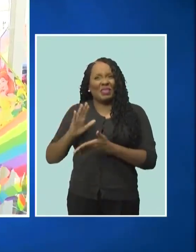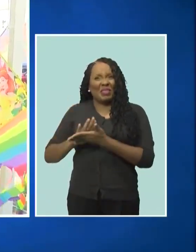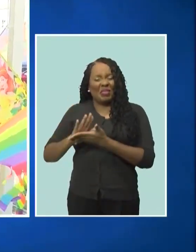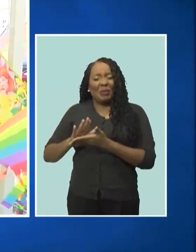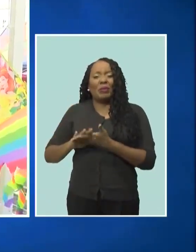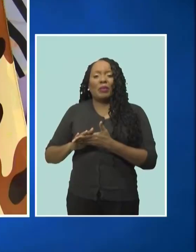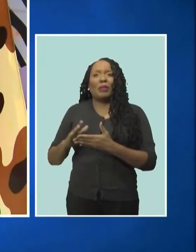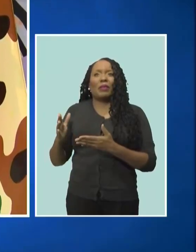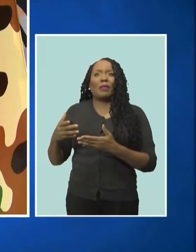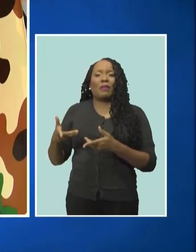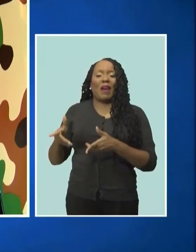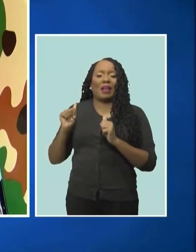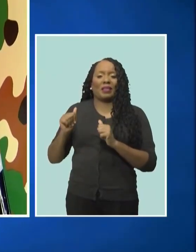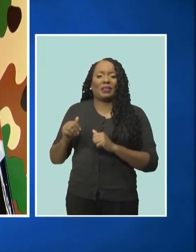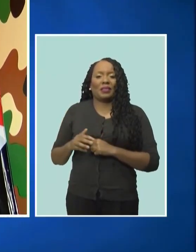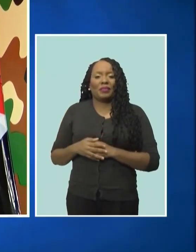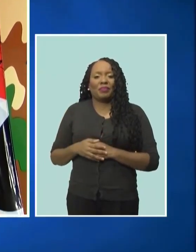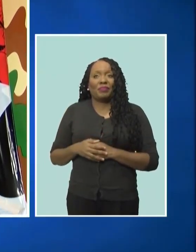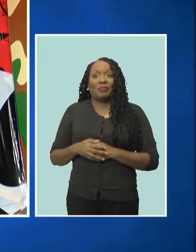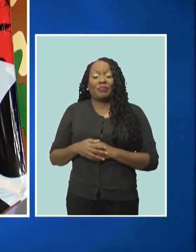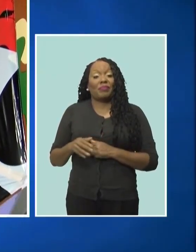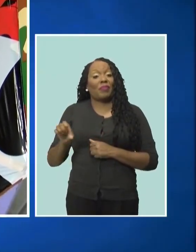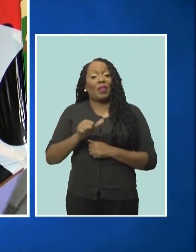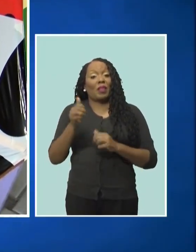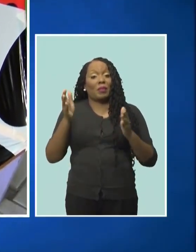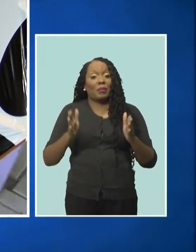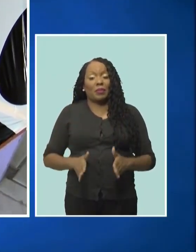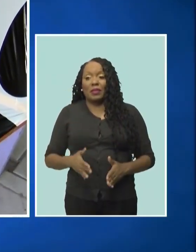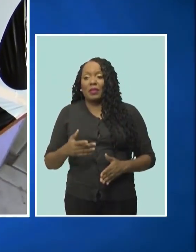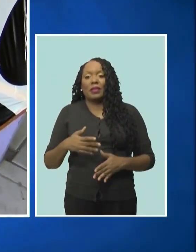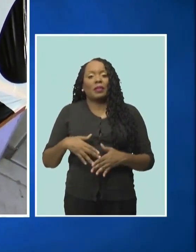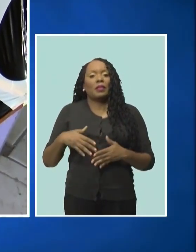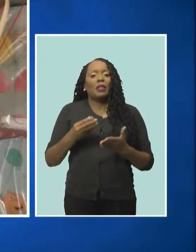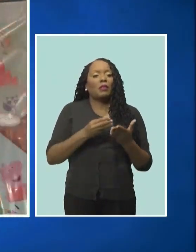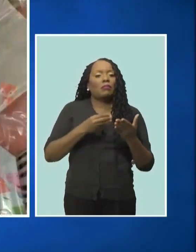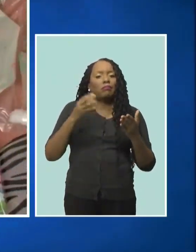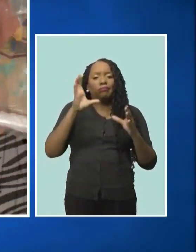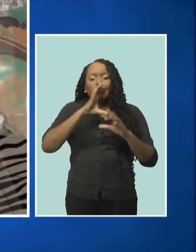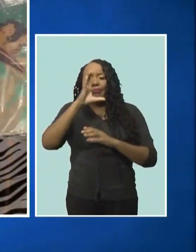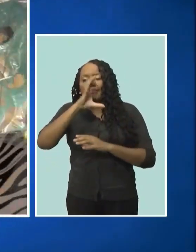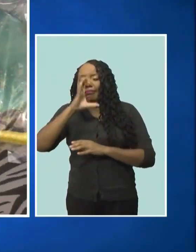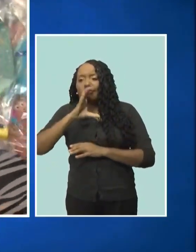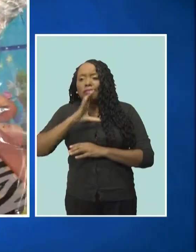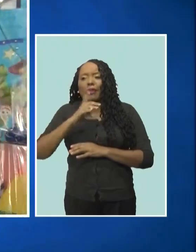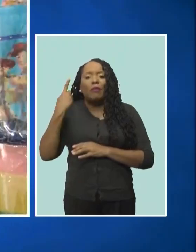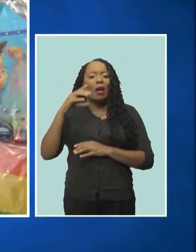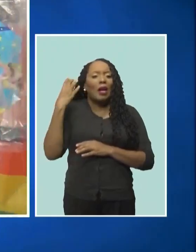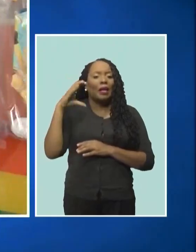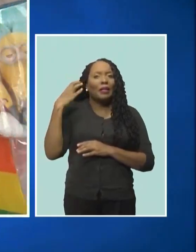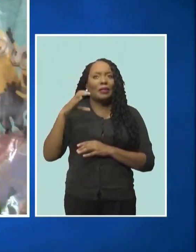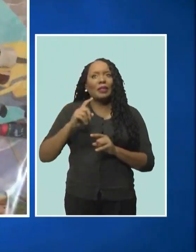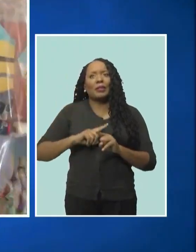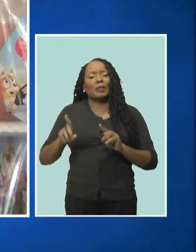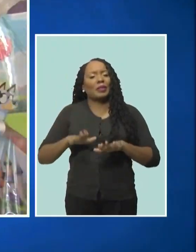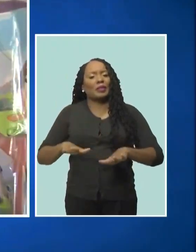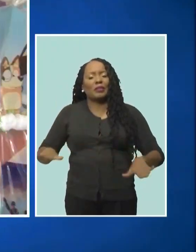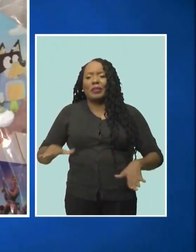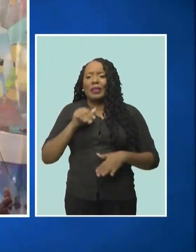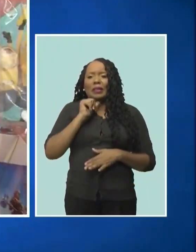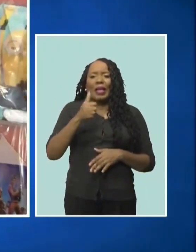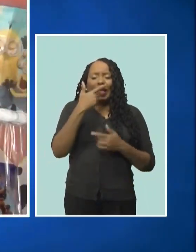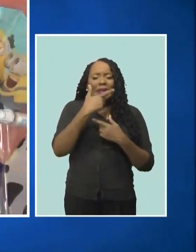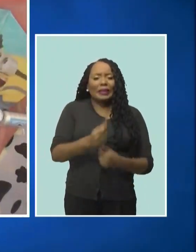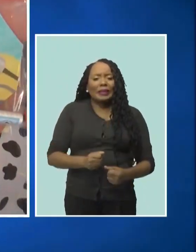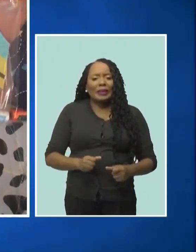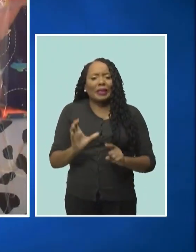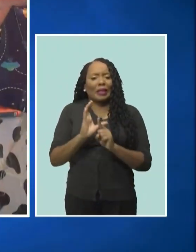shopping for that perfect kite for her little cousin, also agreed that children are not interested in the cultural practice compared with